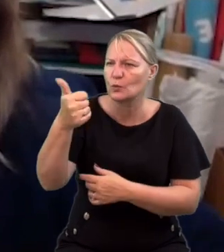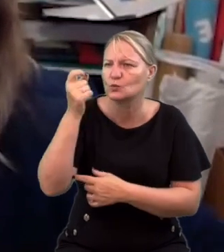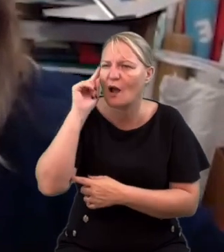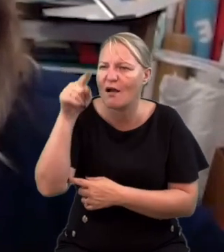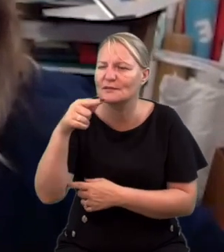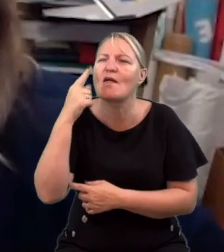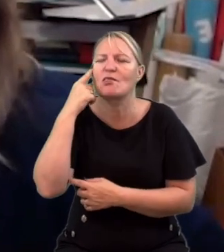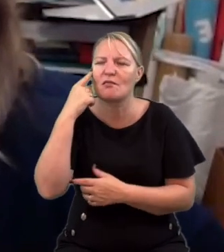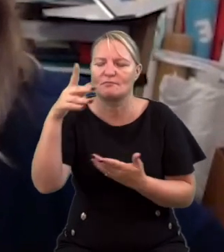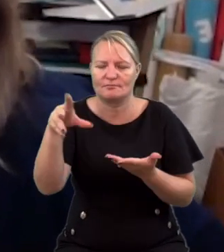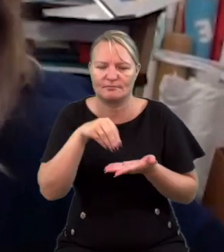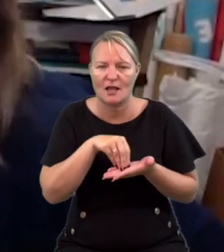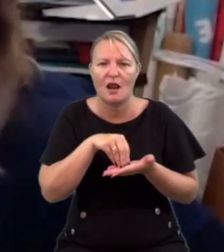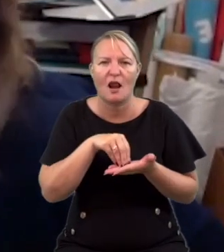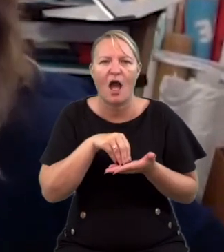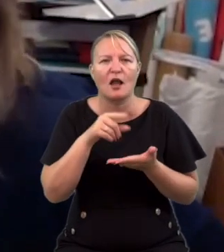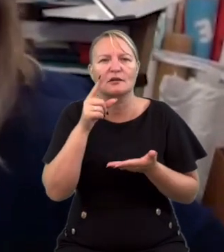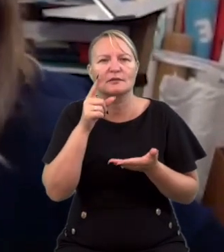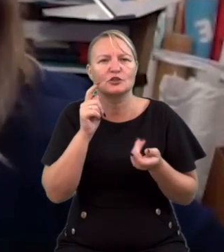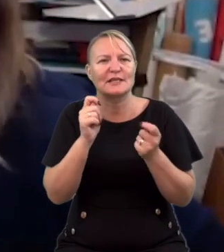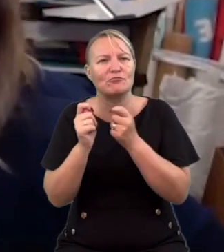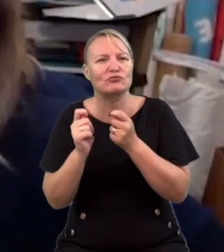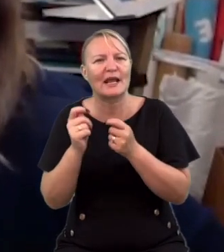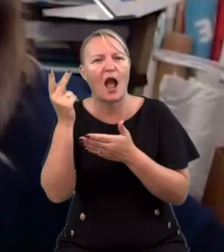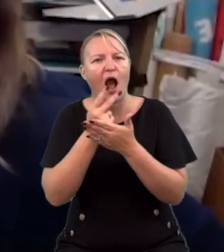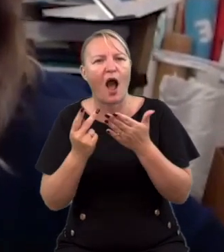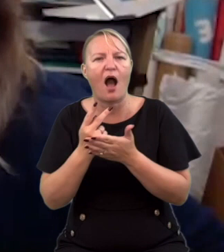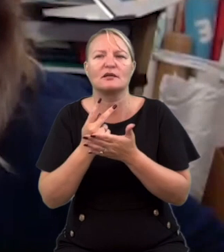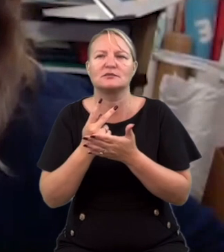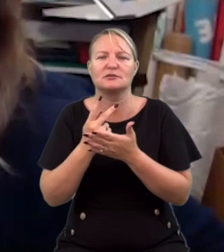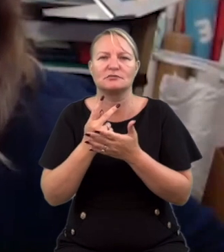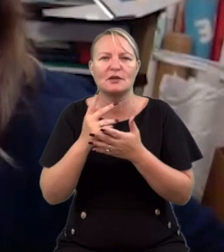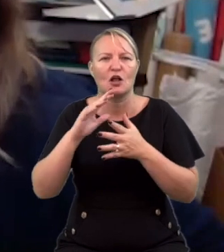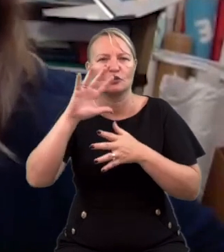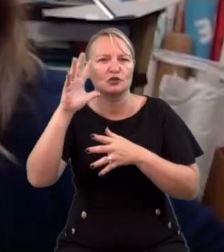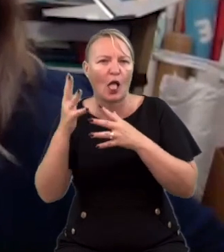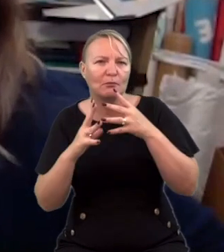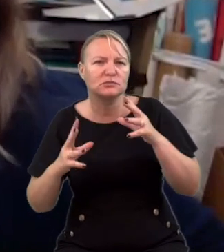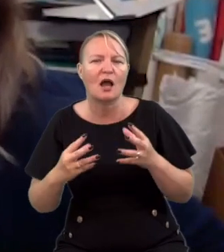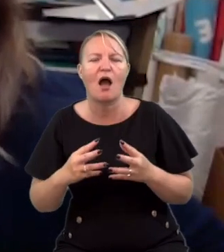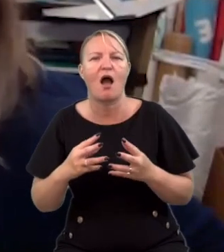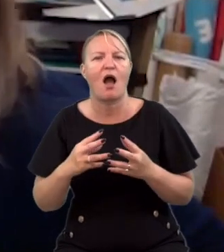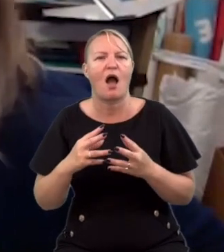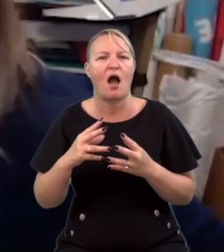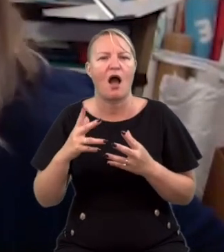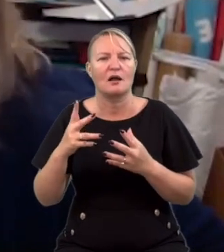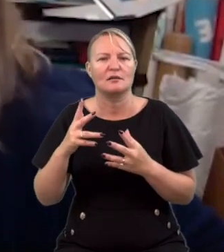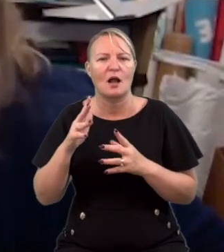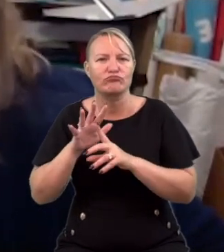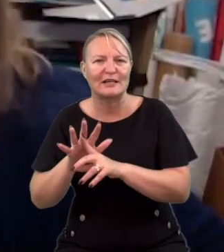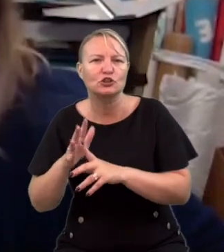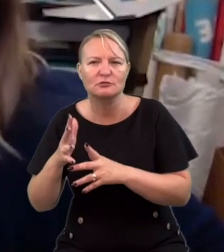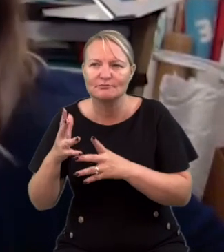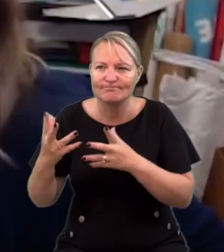at examples from contemporary art of sculptors and installation artists who represent political